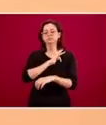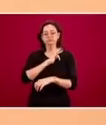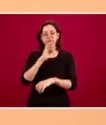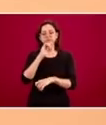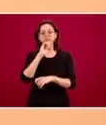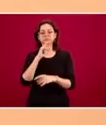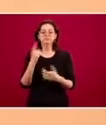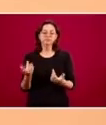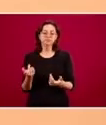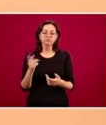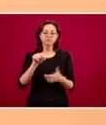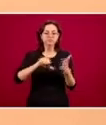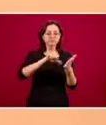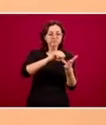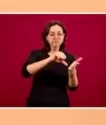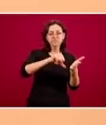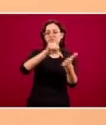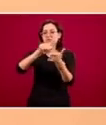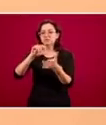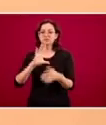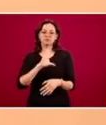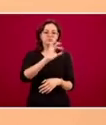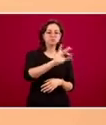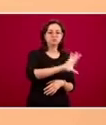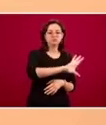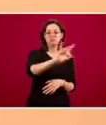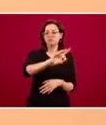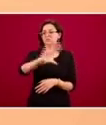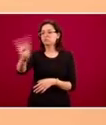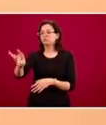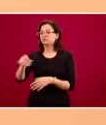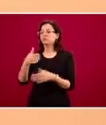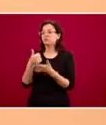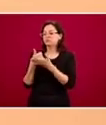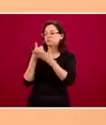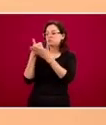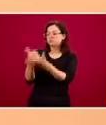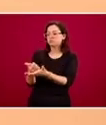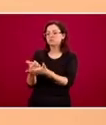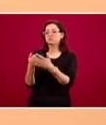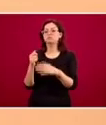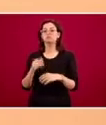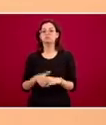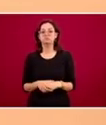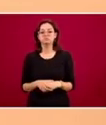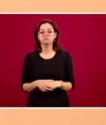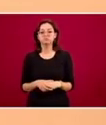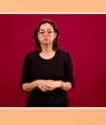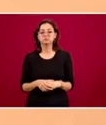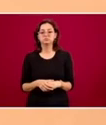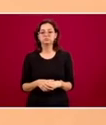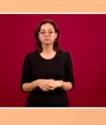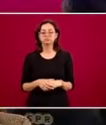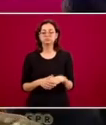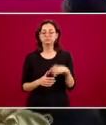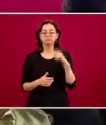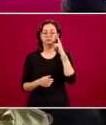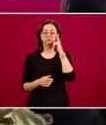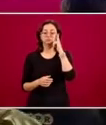face of different kinds of emergencies. We have a network